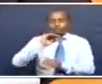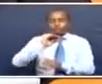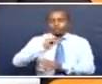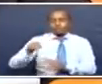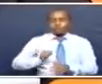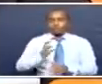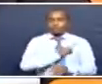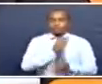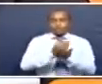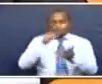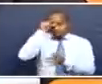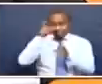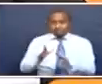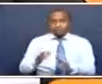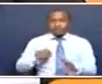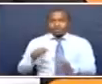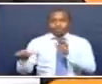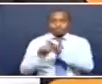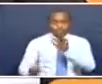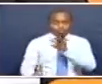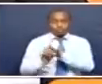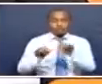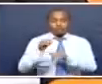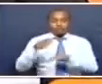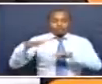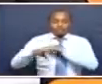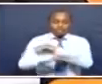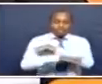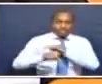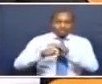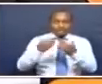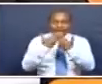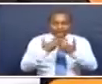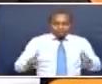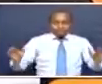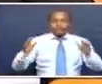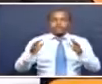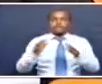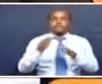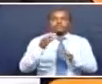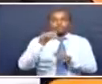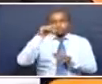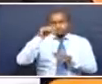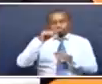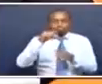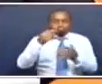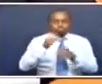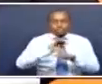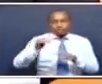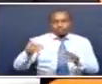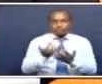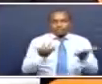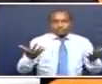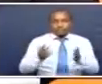governors have raised alarm over alleged theft and disappearance of county government property, while others have announced mass layoffs and suspension of